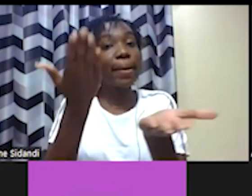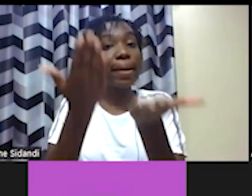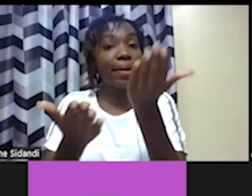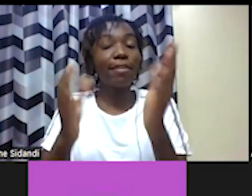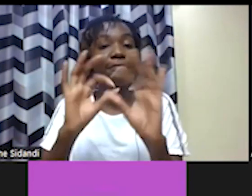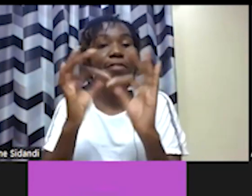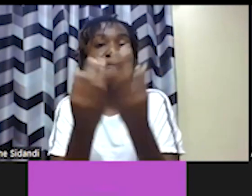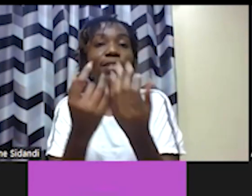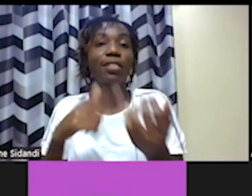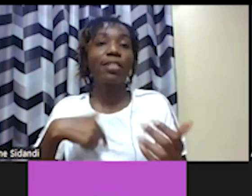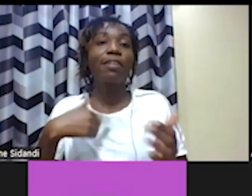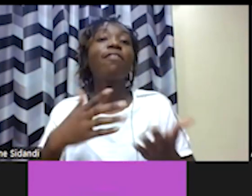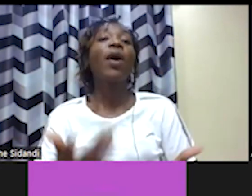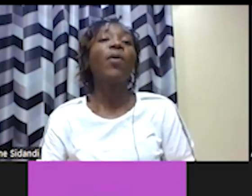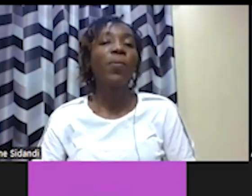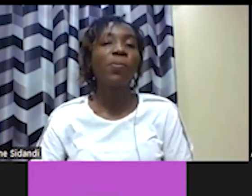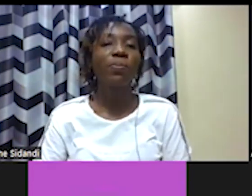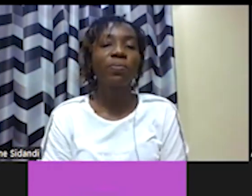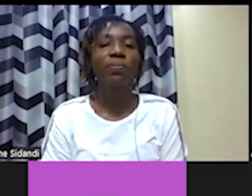self?